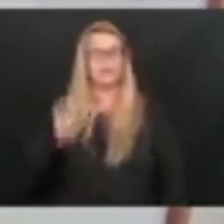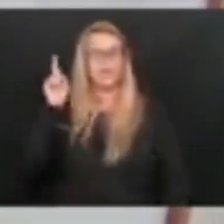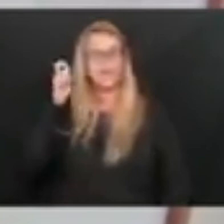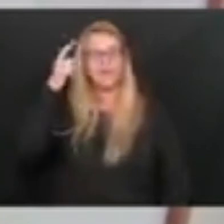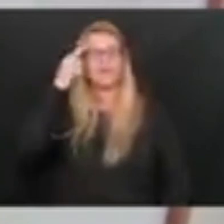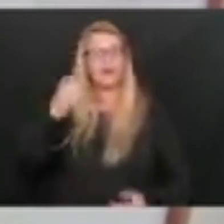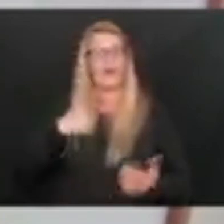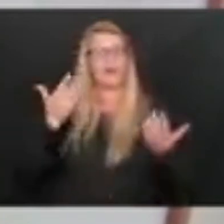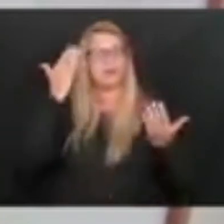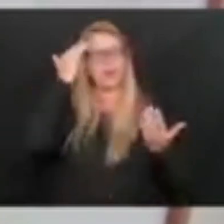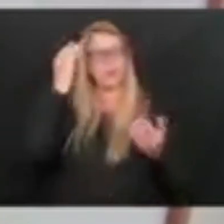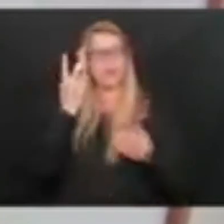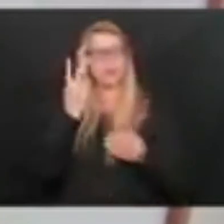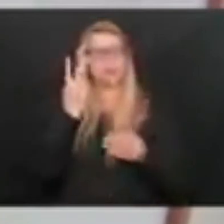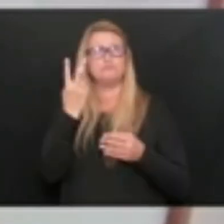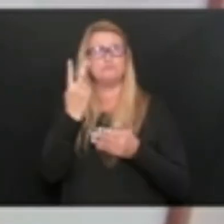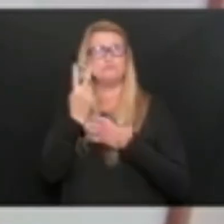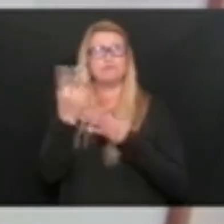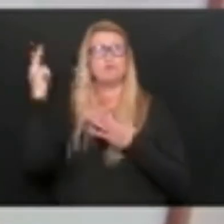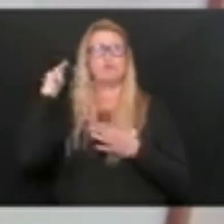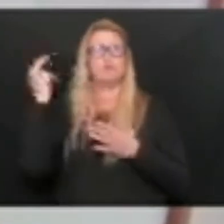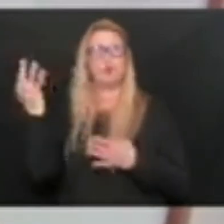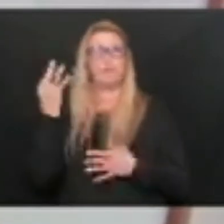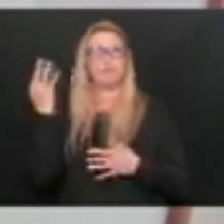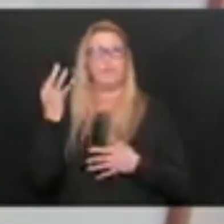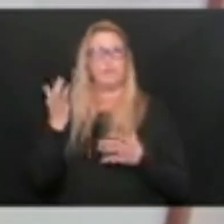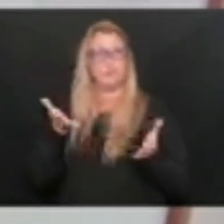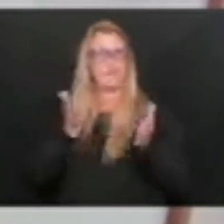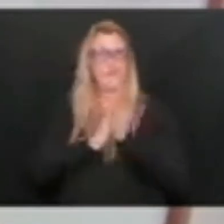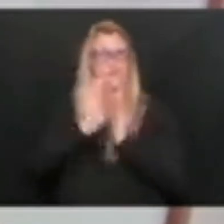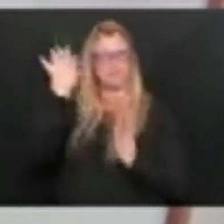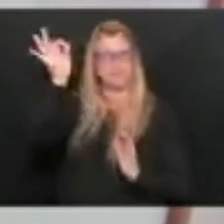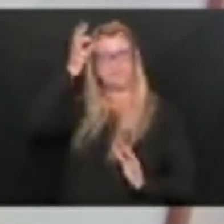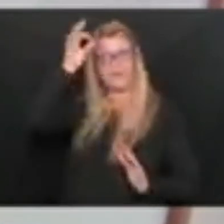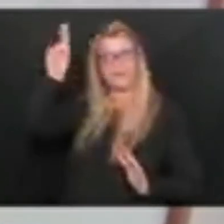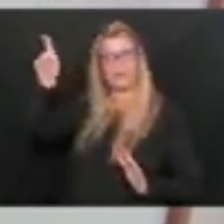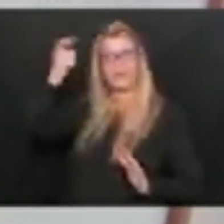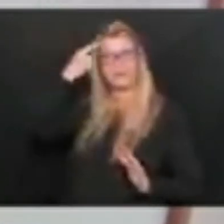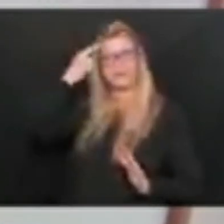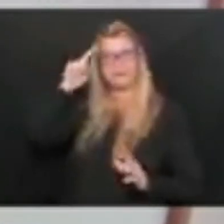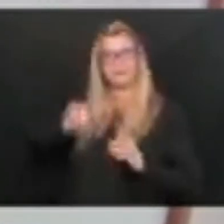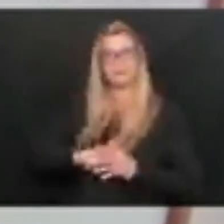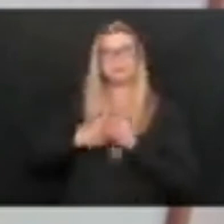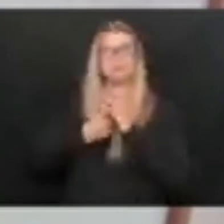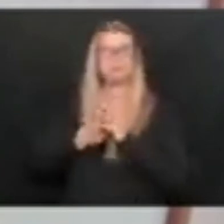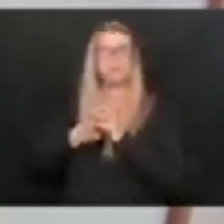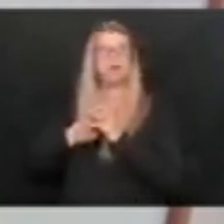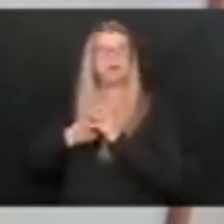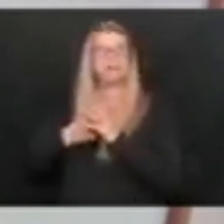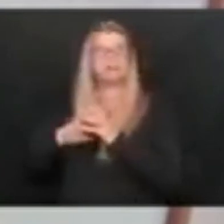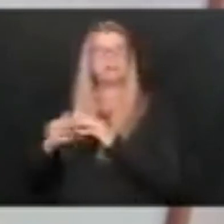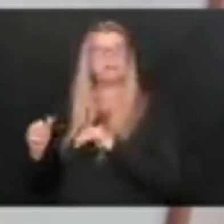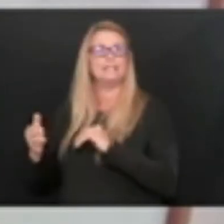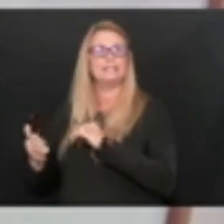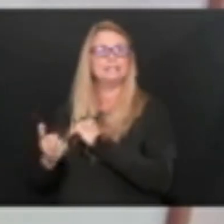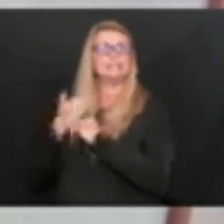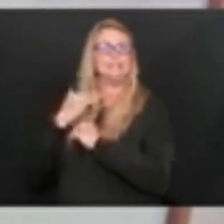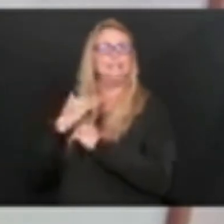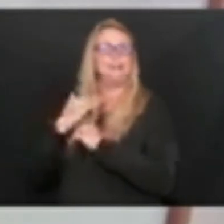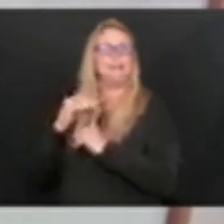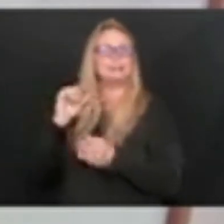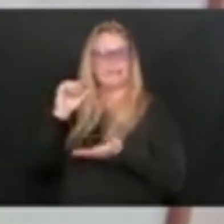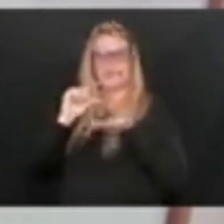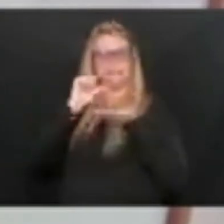2 Fridays ago we asked the federal government if it would be possible to start sending the state smaller vials or vials with actual, you know,